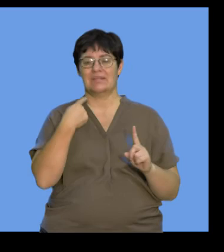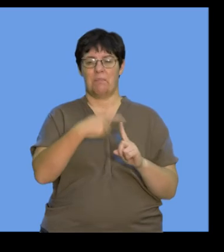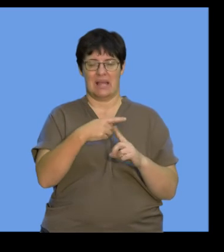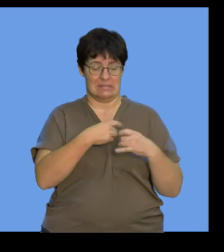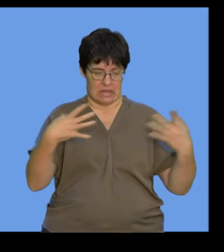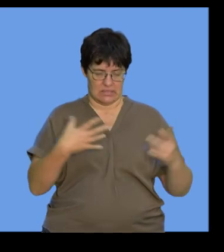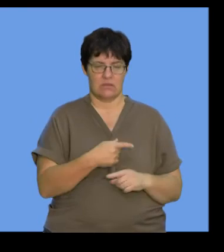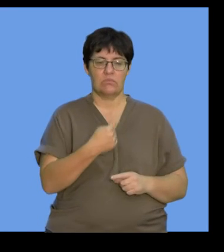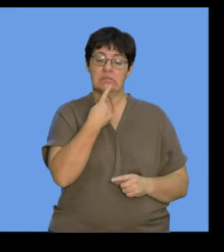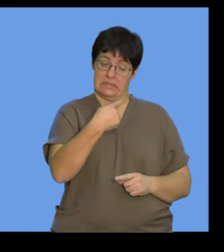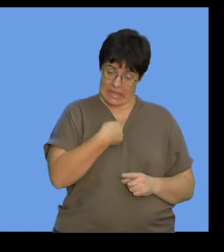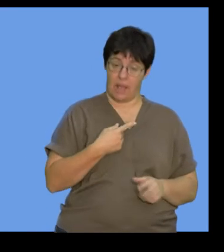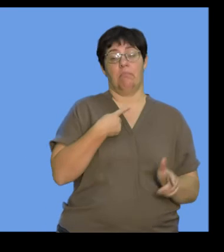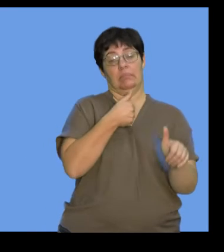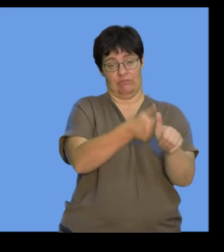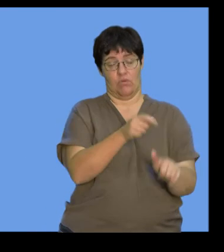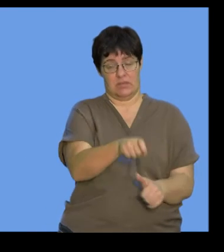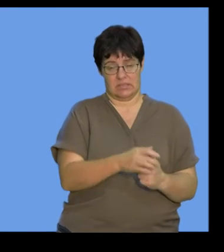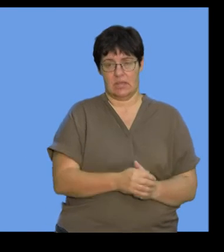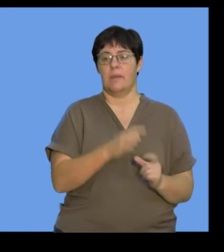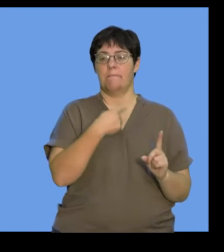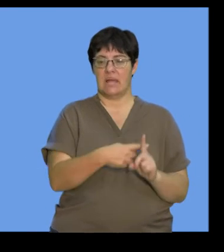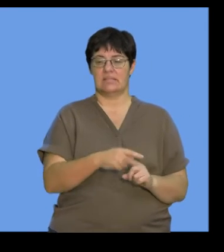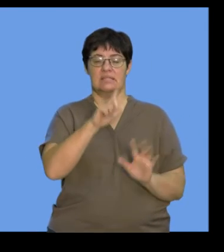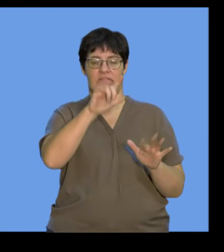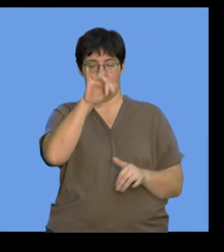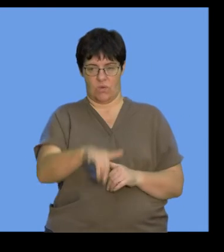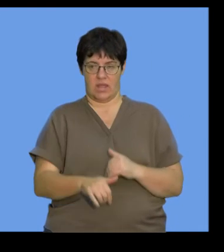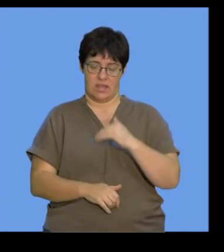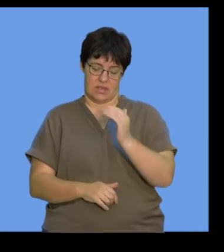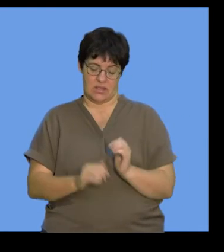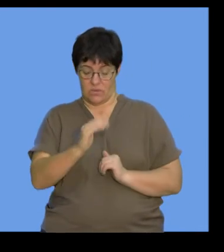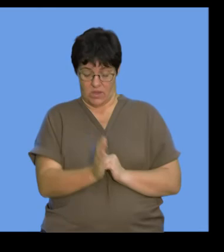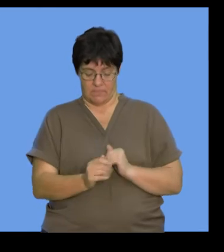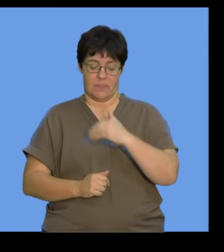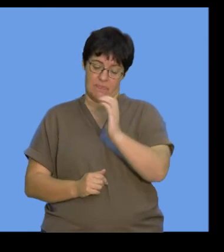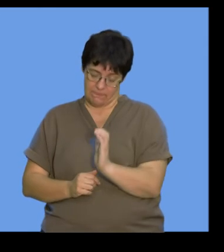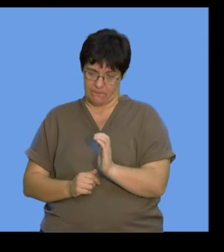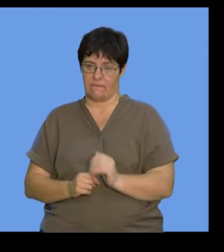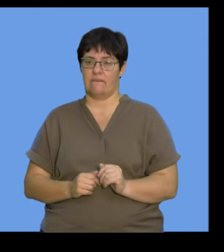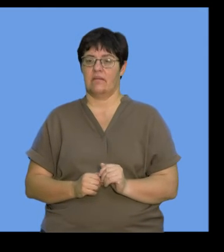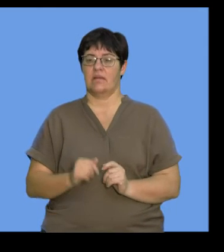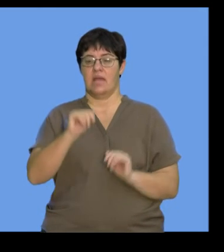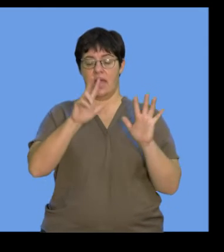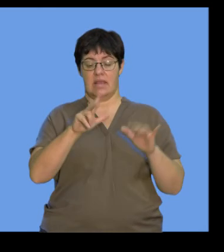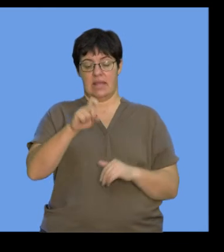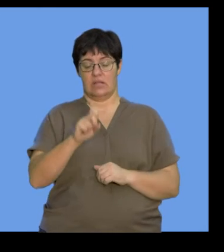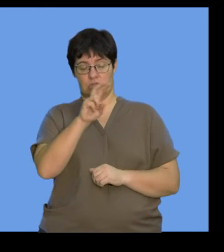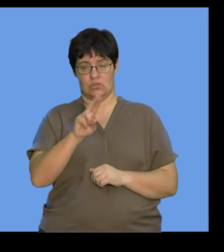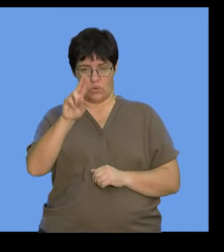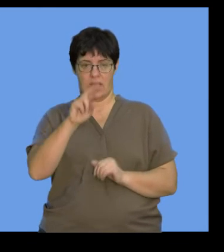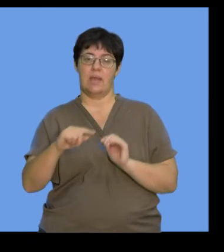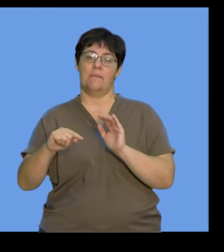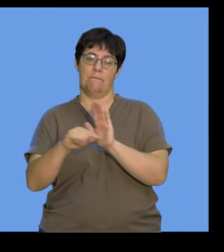plus, right? So let me do what I said you should do. 7y there In the other bracket, it becomes